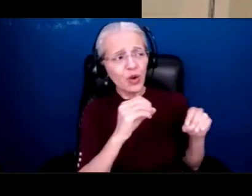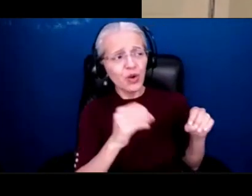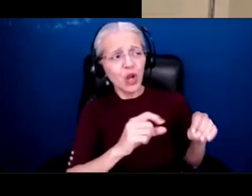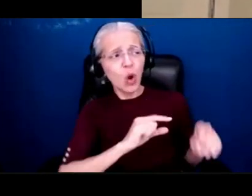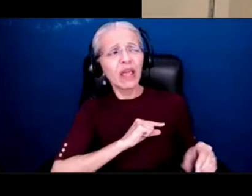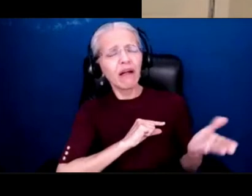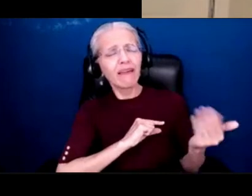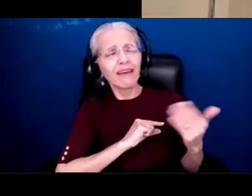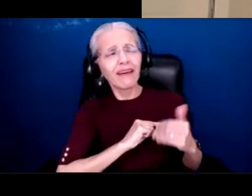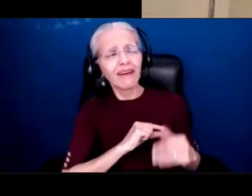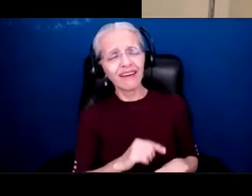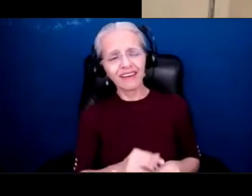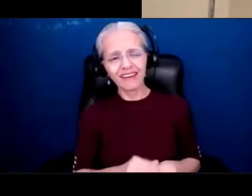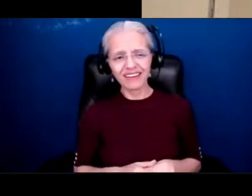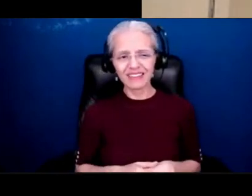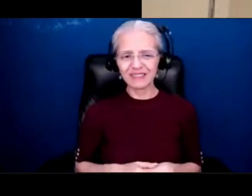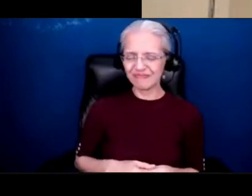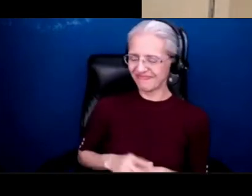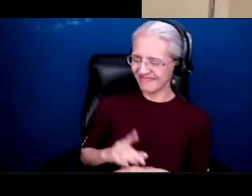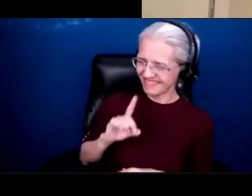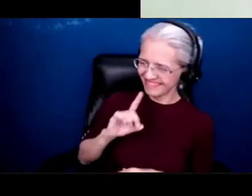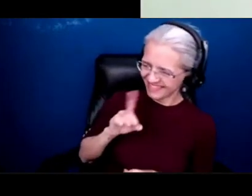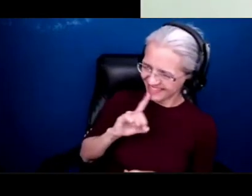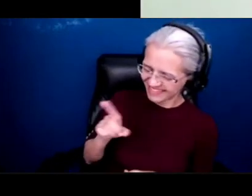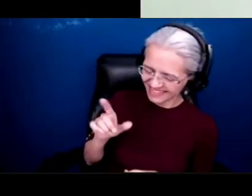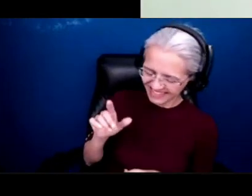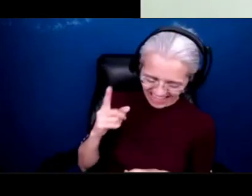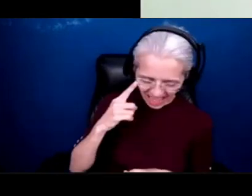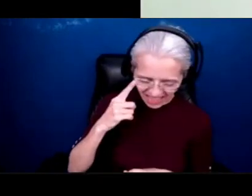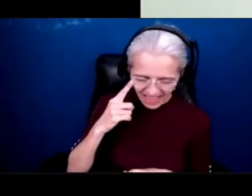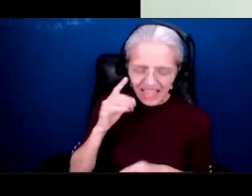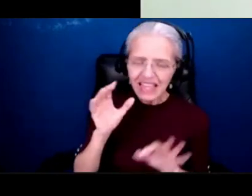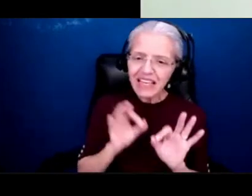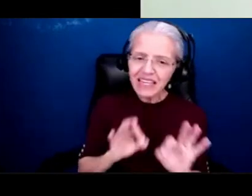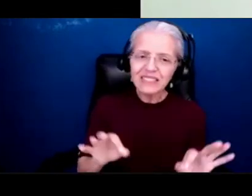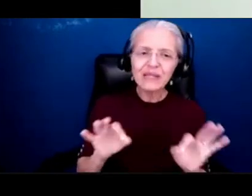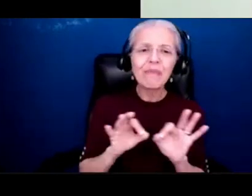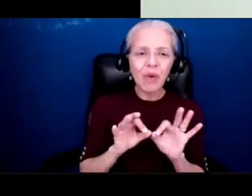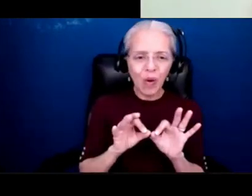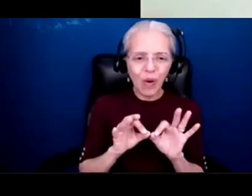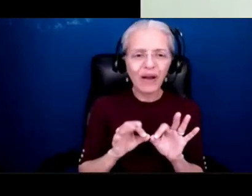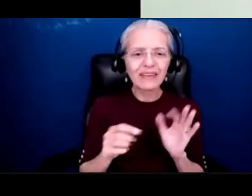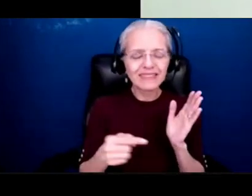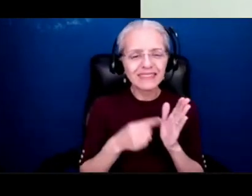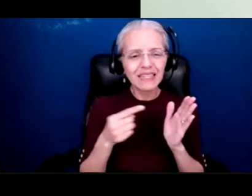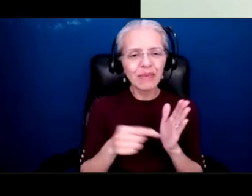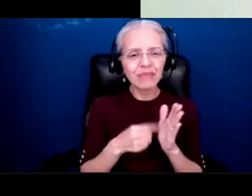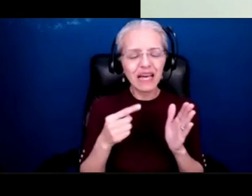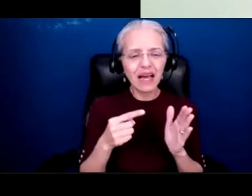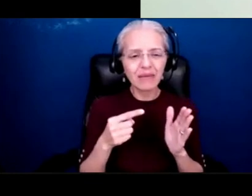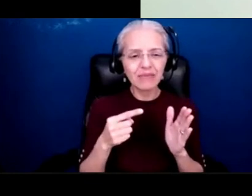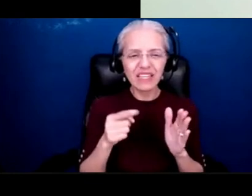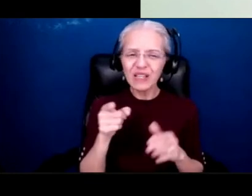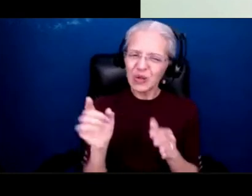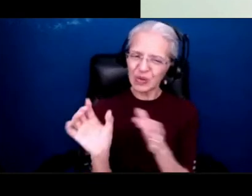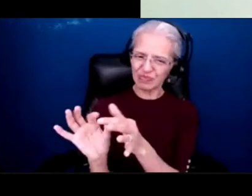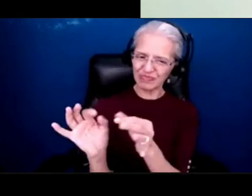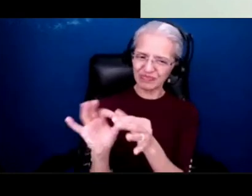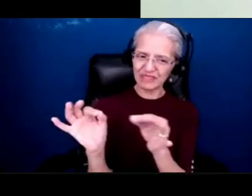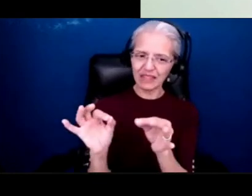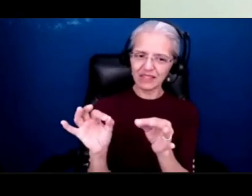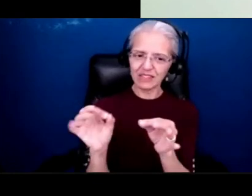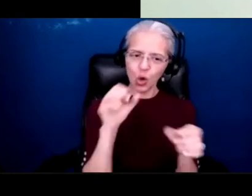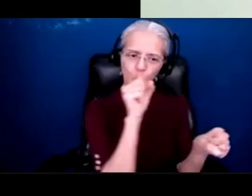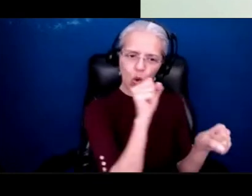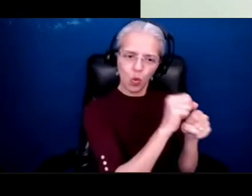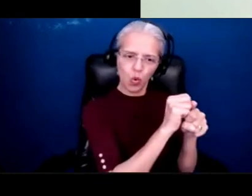No guilt. That's true. I think it's important sometimes to take ourselves, like you mentioned, out of